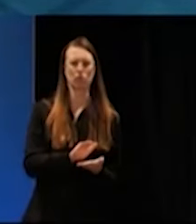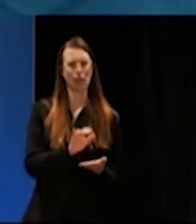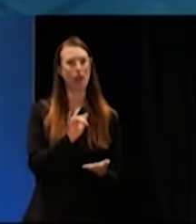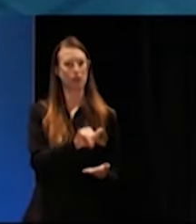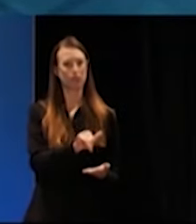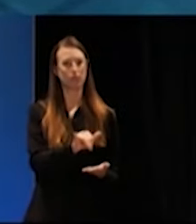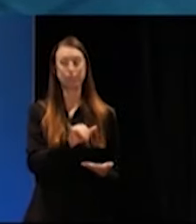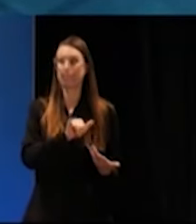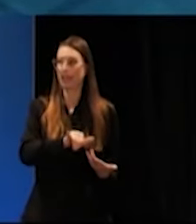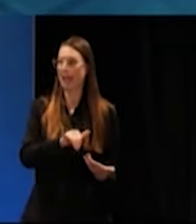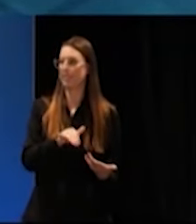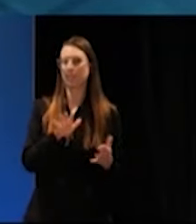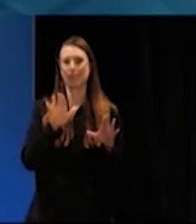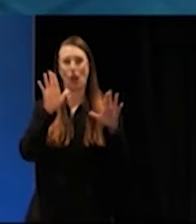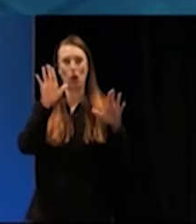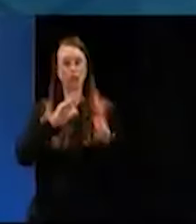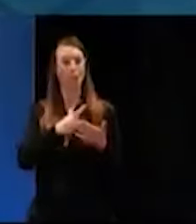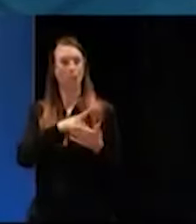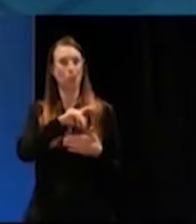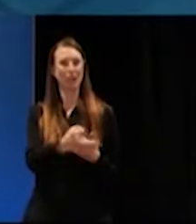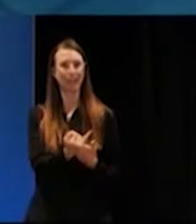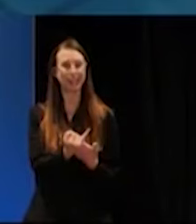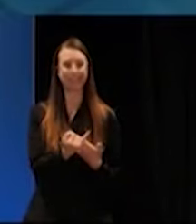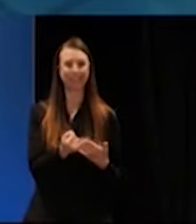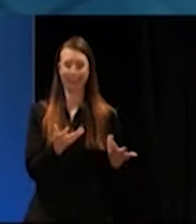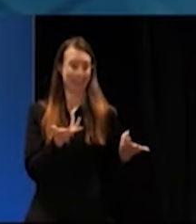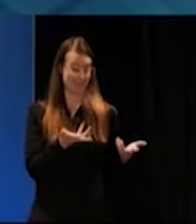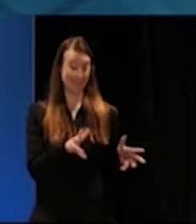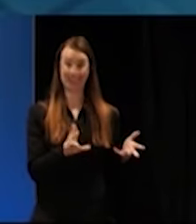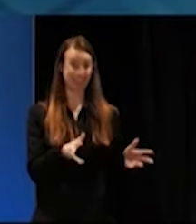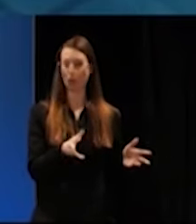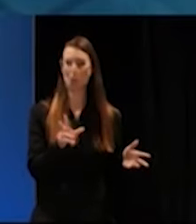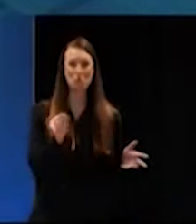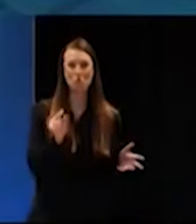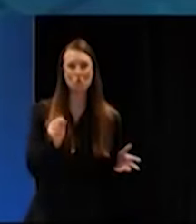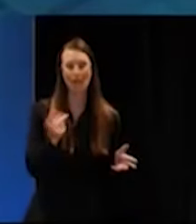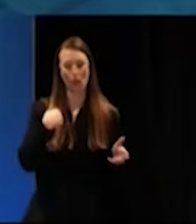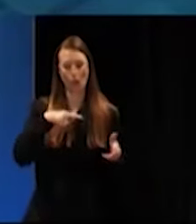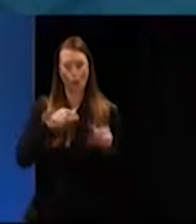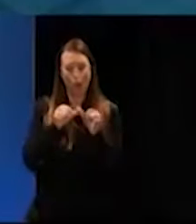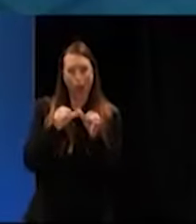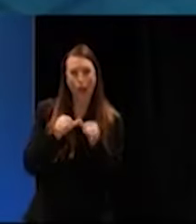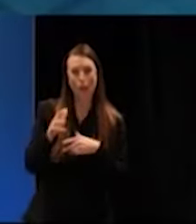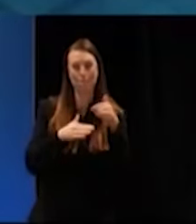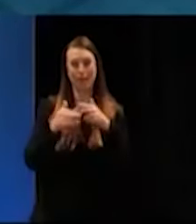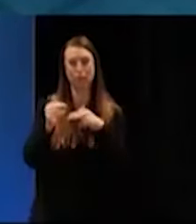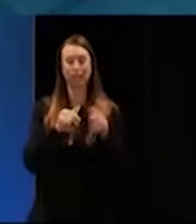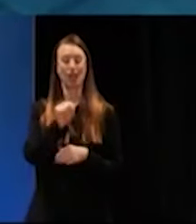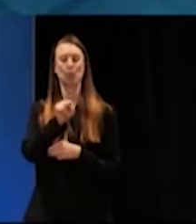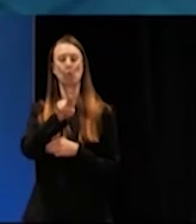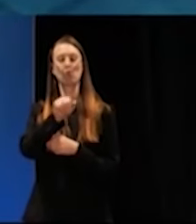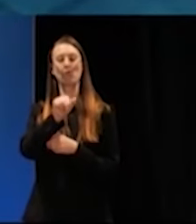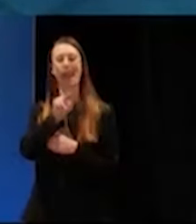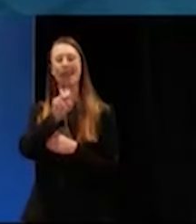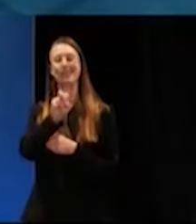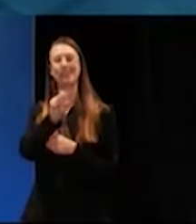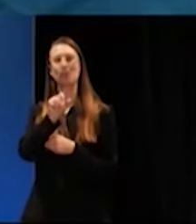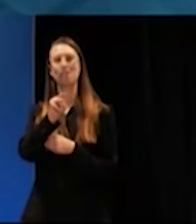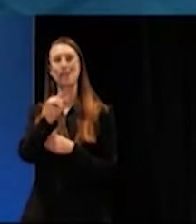project. That is a great project. And that's not all. We are also increasing the rate of construction of transmission lines across the state. Now, it normally takes 10